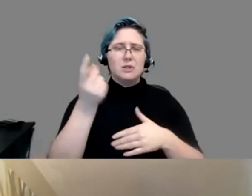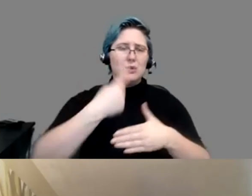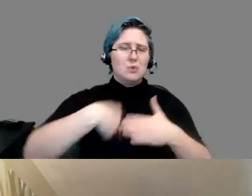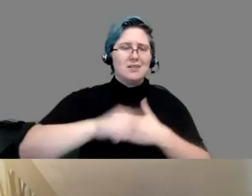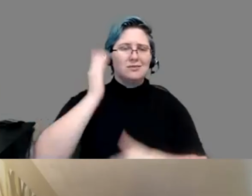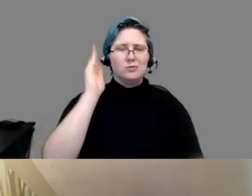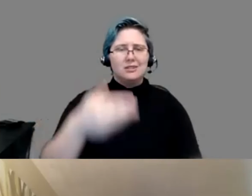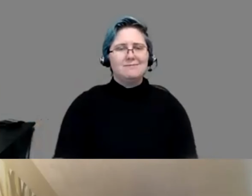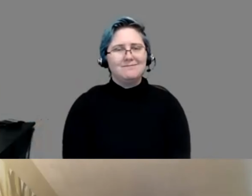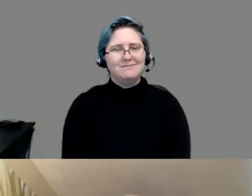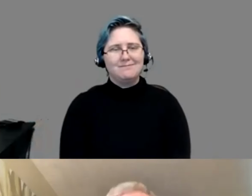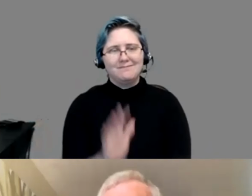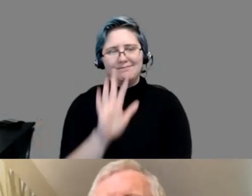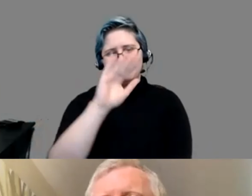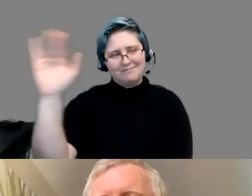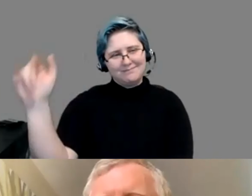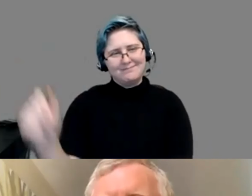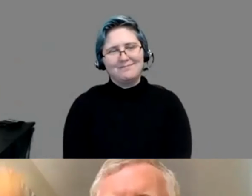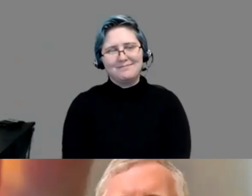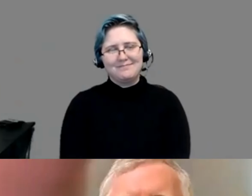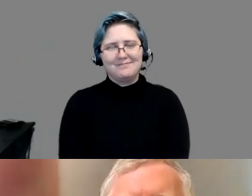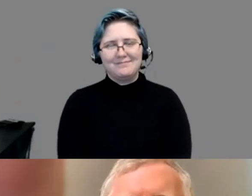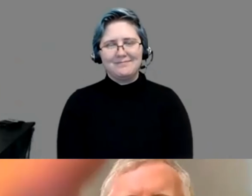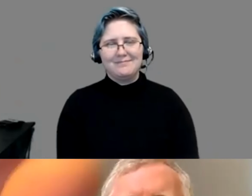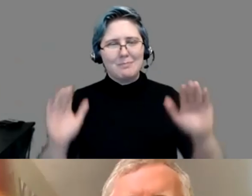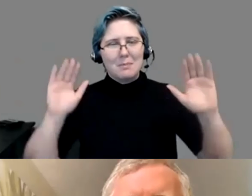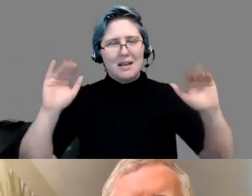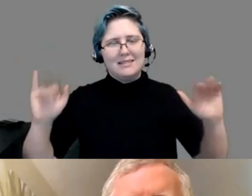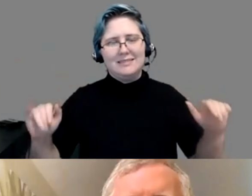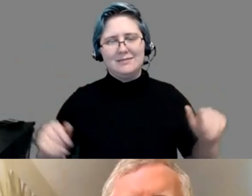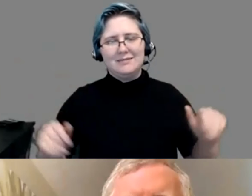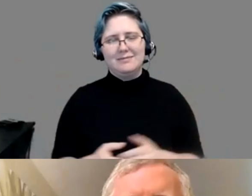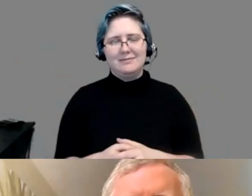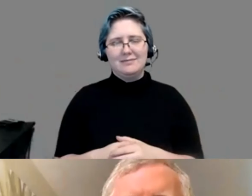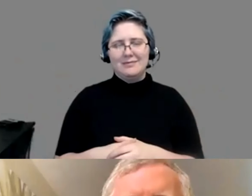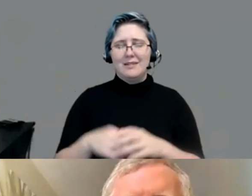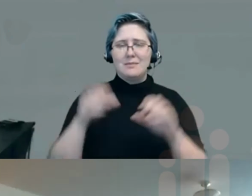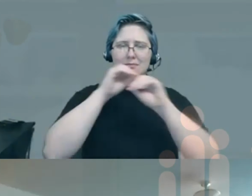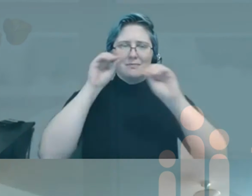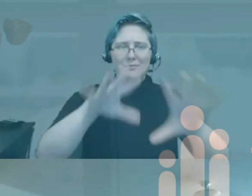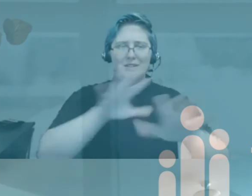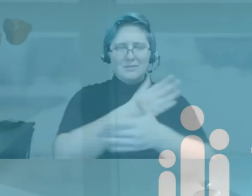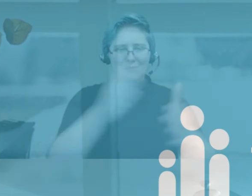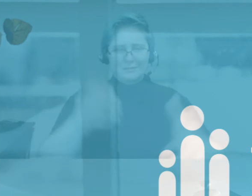Bye all. Thank you. Bye. You guys be blessed.